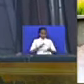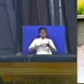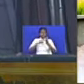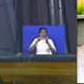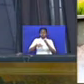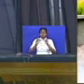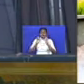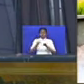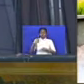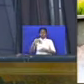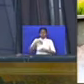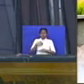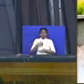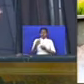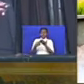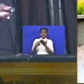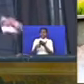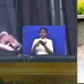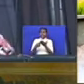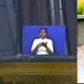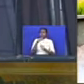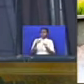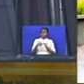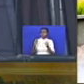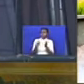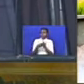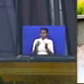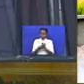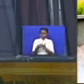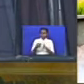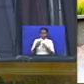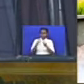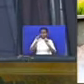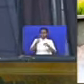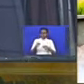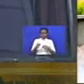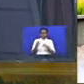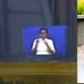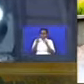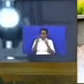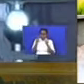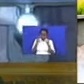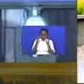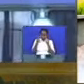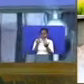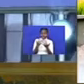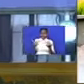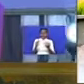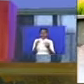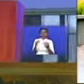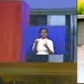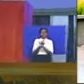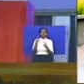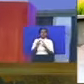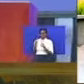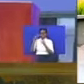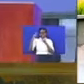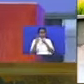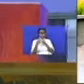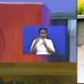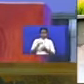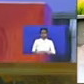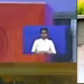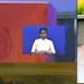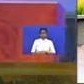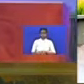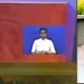dollars, we have to look at this differently. Let me give you other solutions we're looking at. So if I can trace that rice